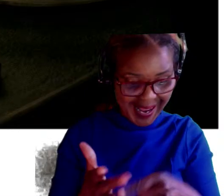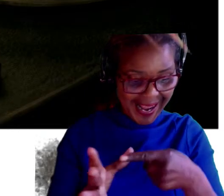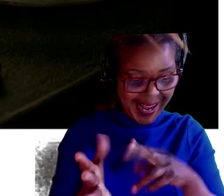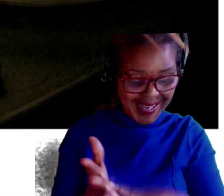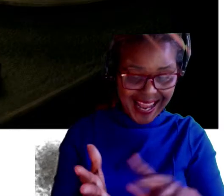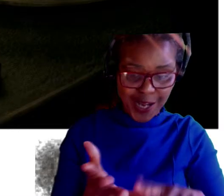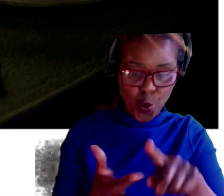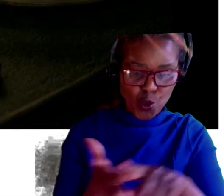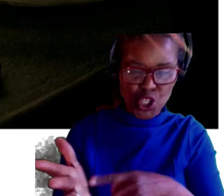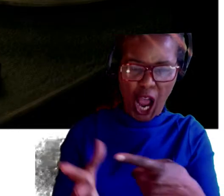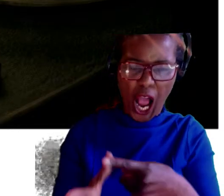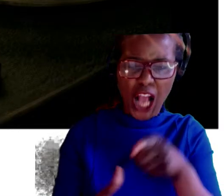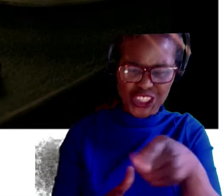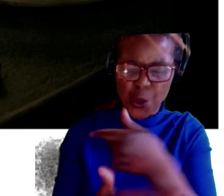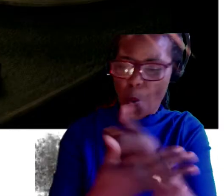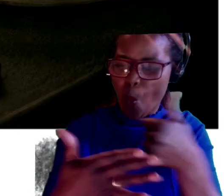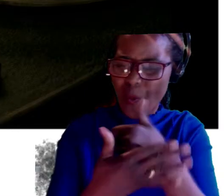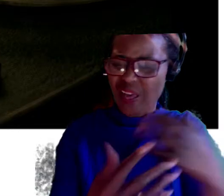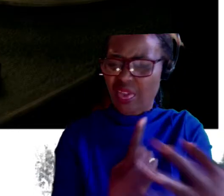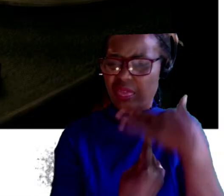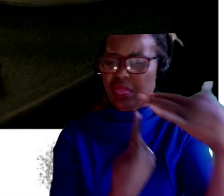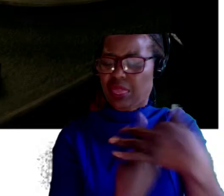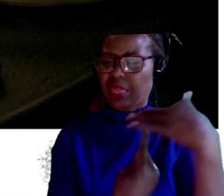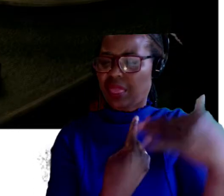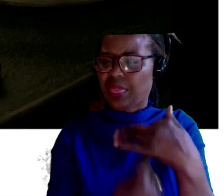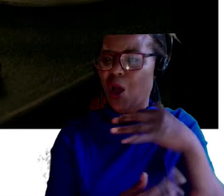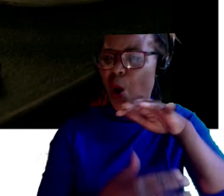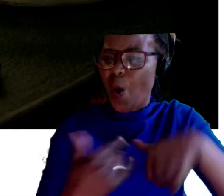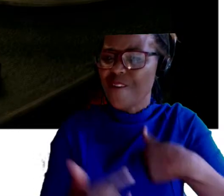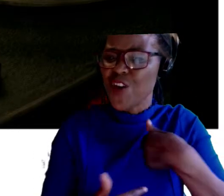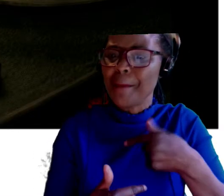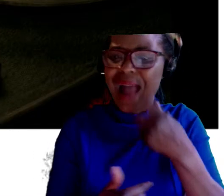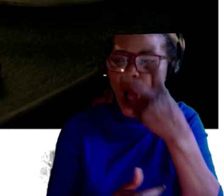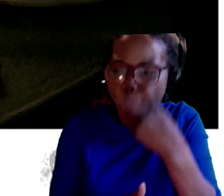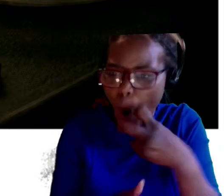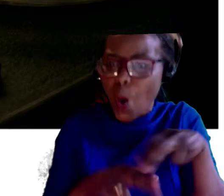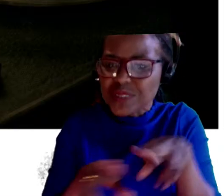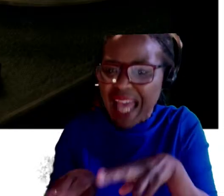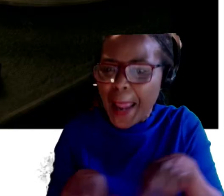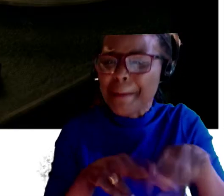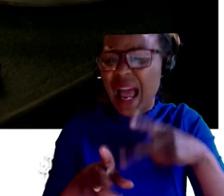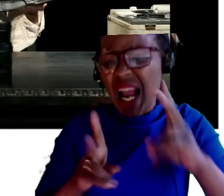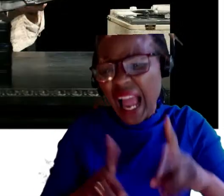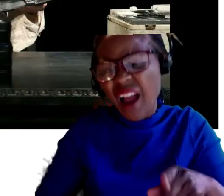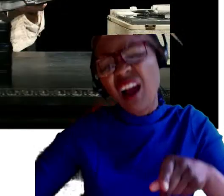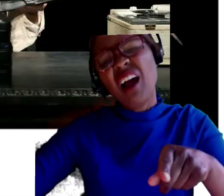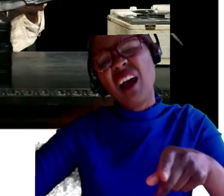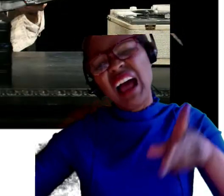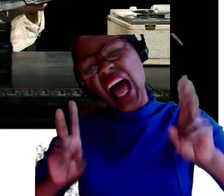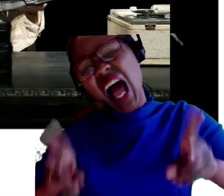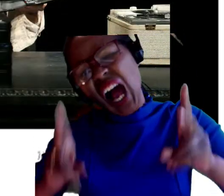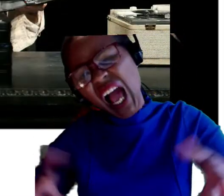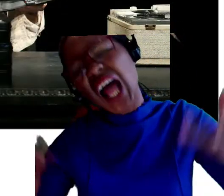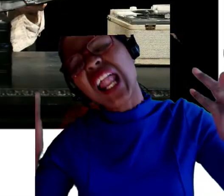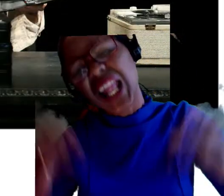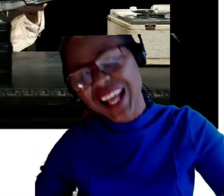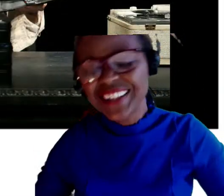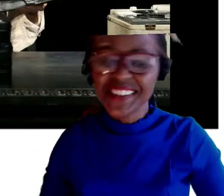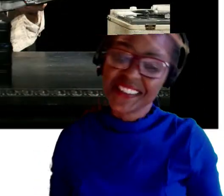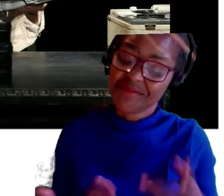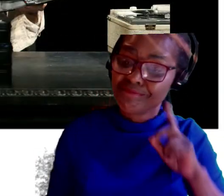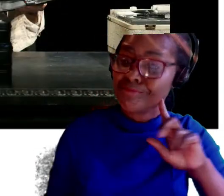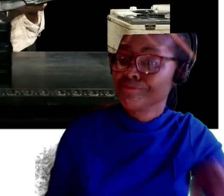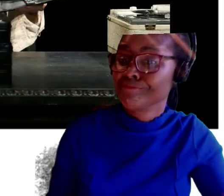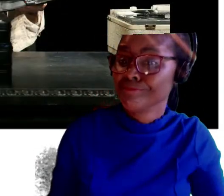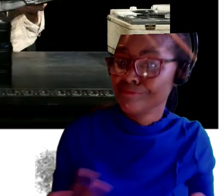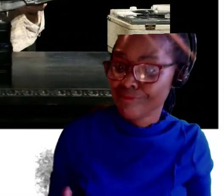tape over and over again, like variations on a theme. There's something else about Beckett's play that I just can't let go